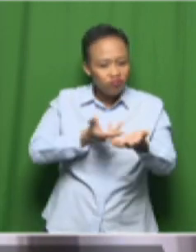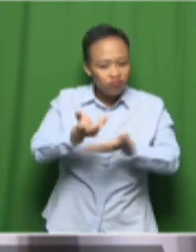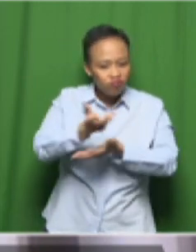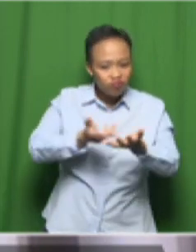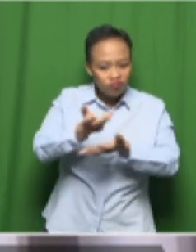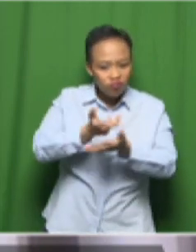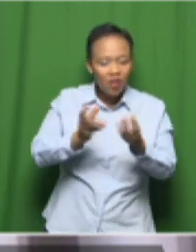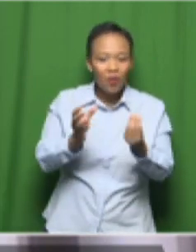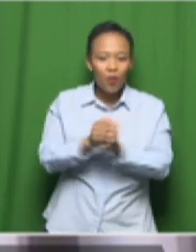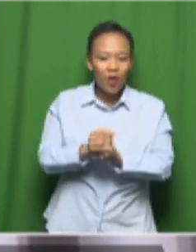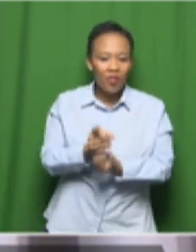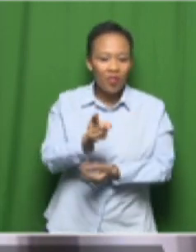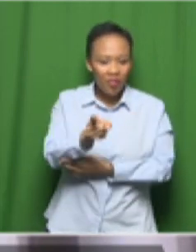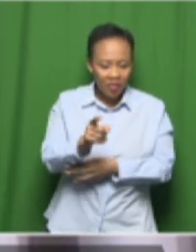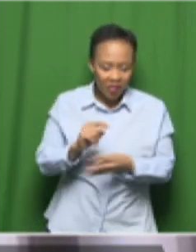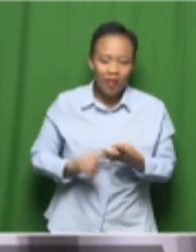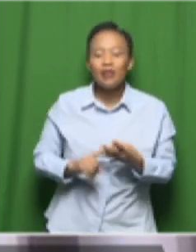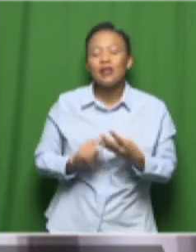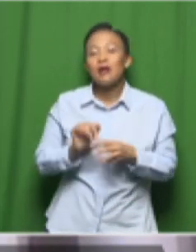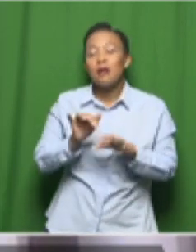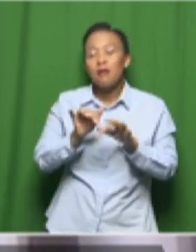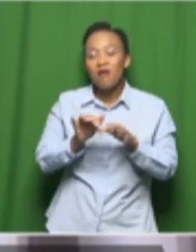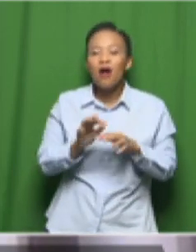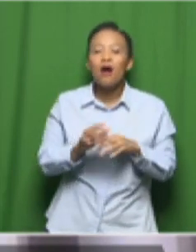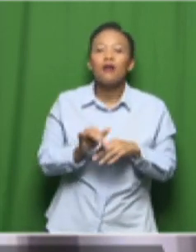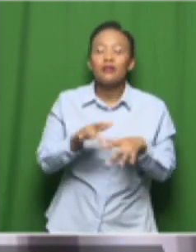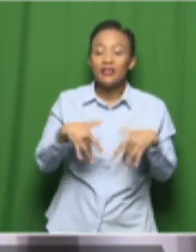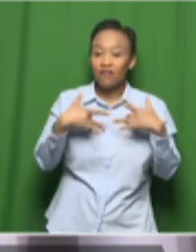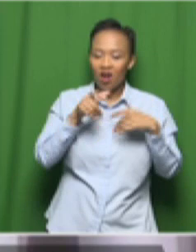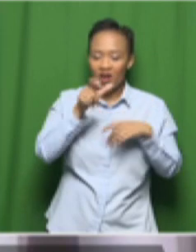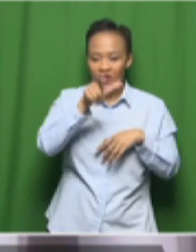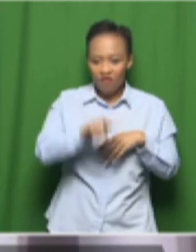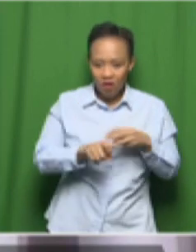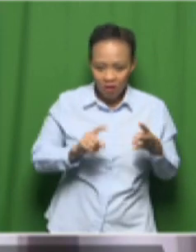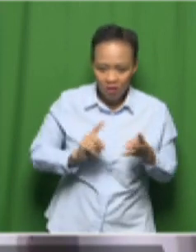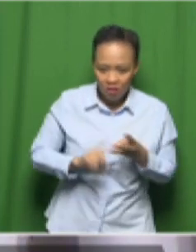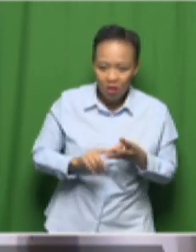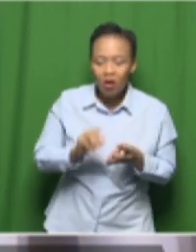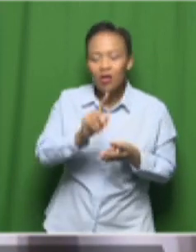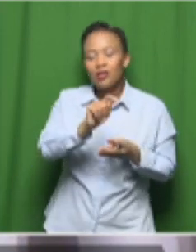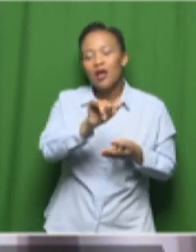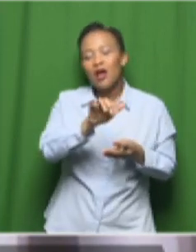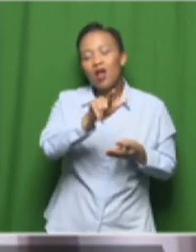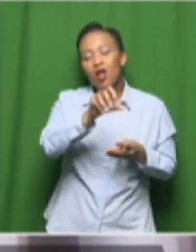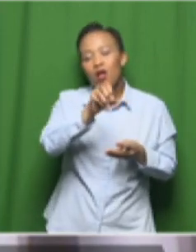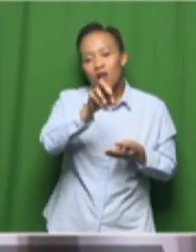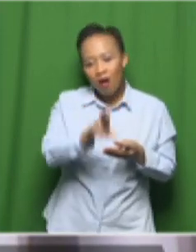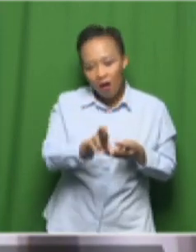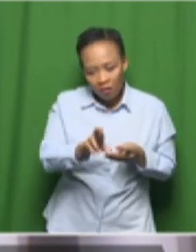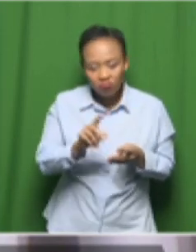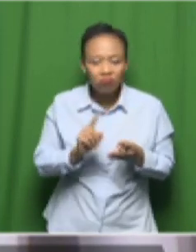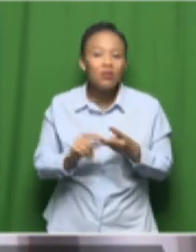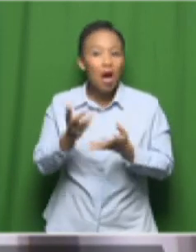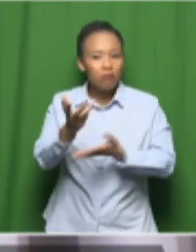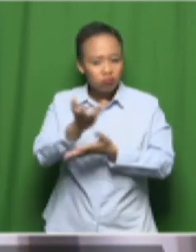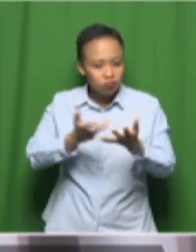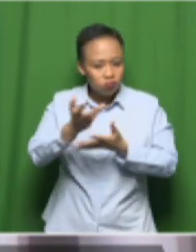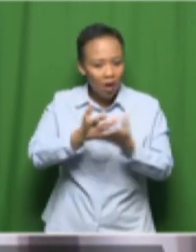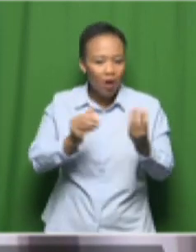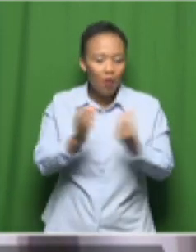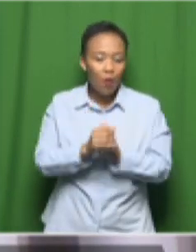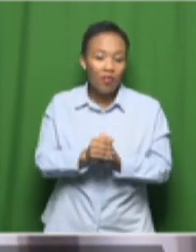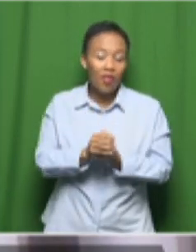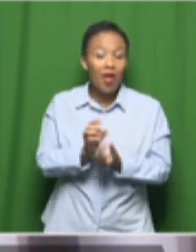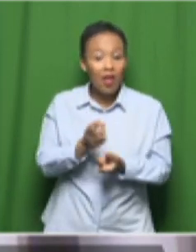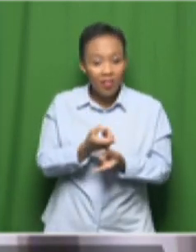members of the deceased victims and the survivor, Quinton Taylor. But certainly, with it being so many years having